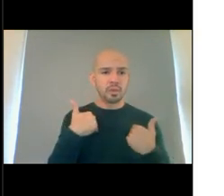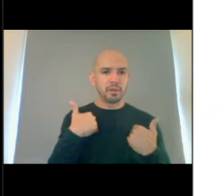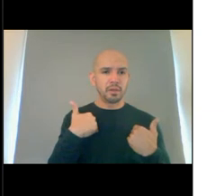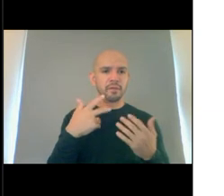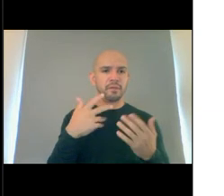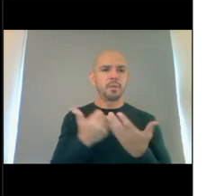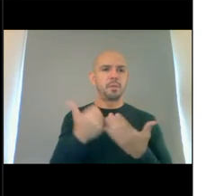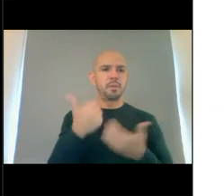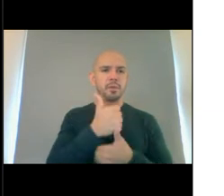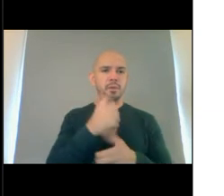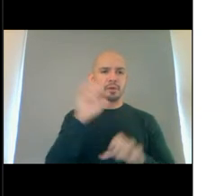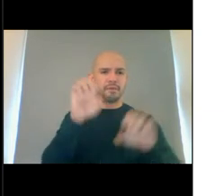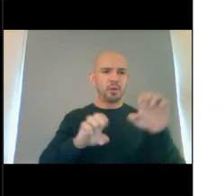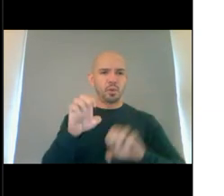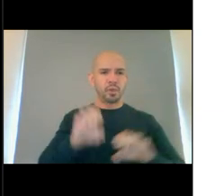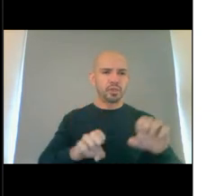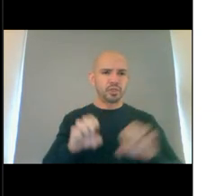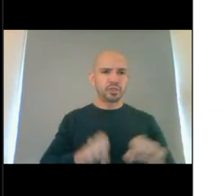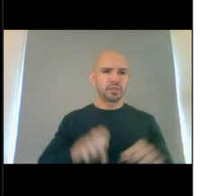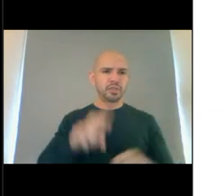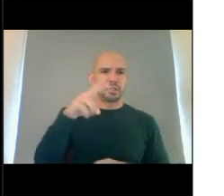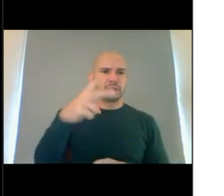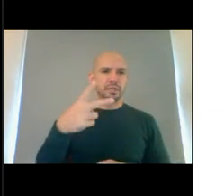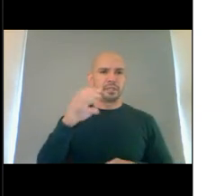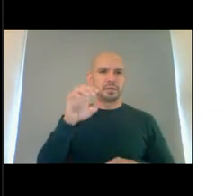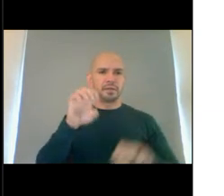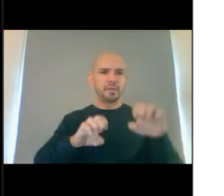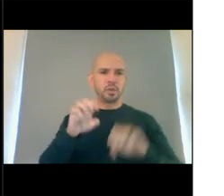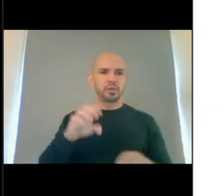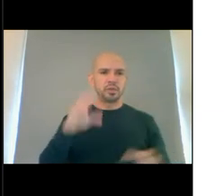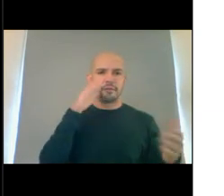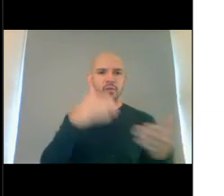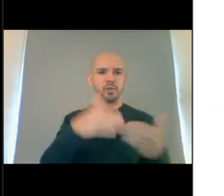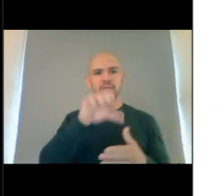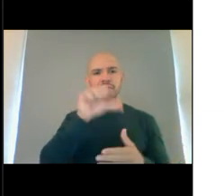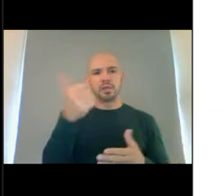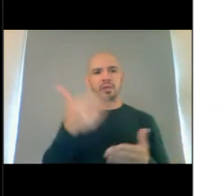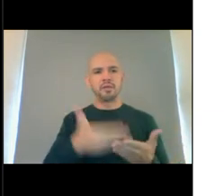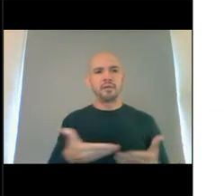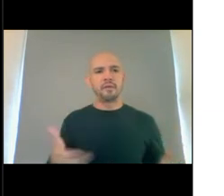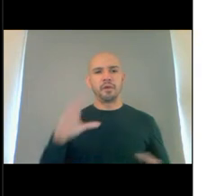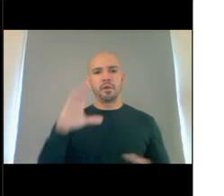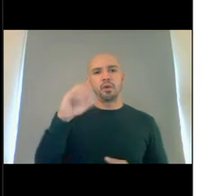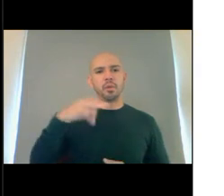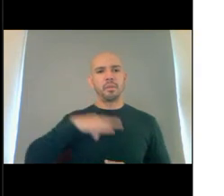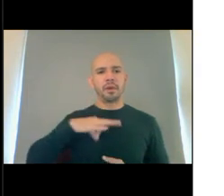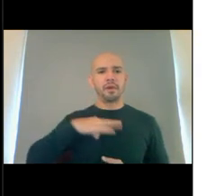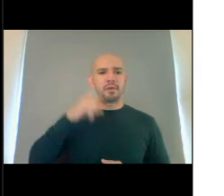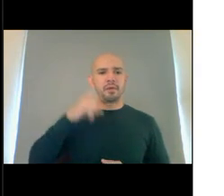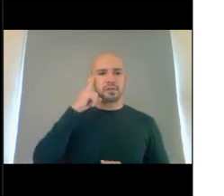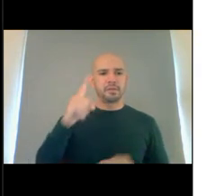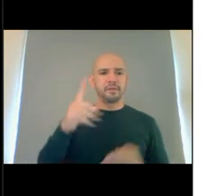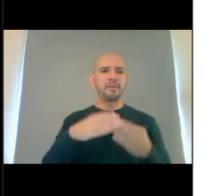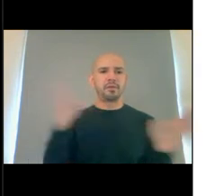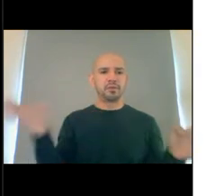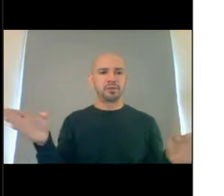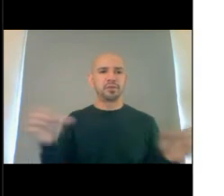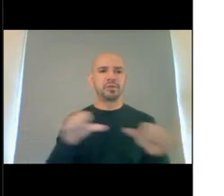then our secondary evaluation criteria focus on a number of other factors uh co-benefits of sustainable communities goals